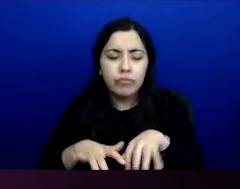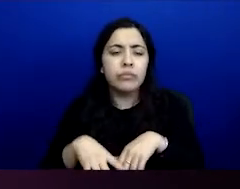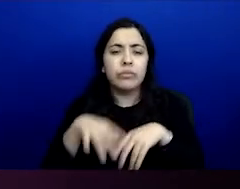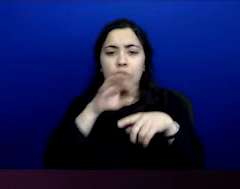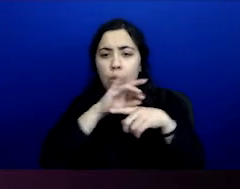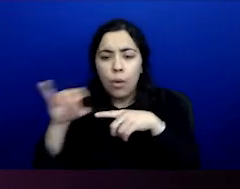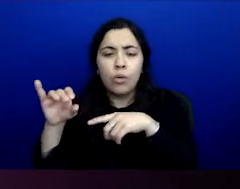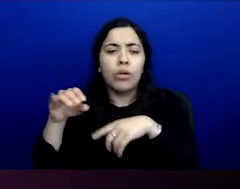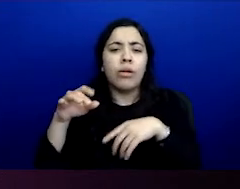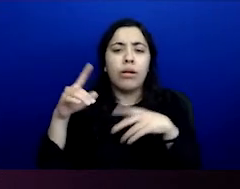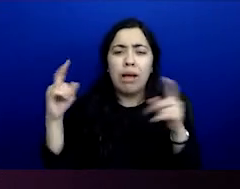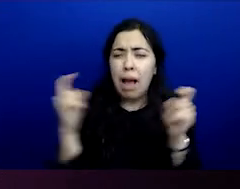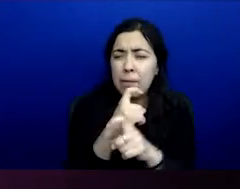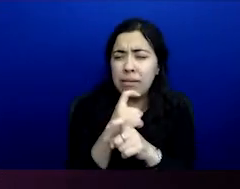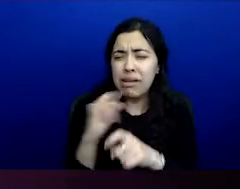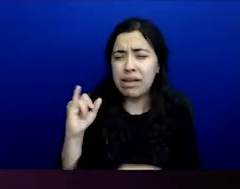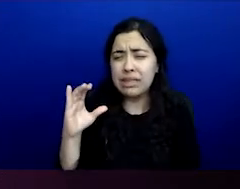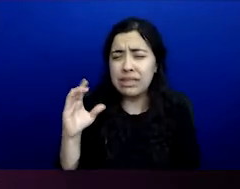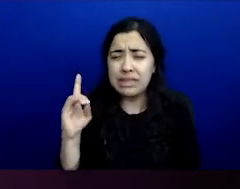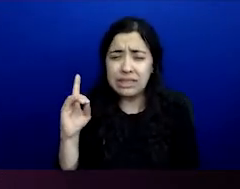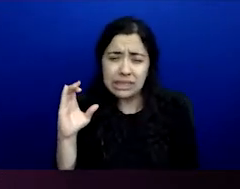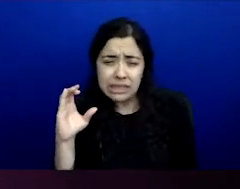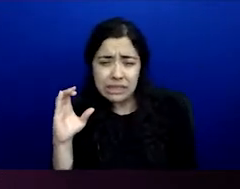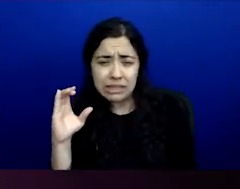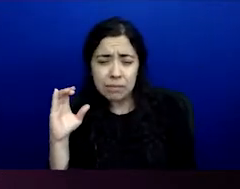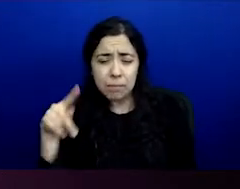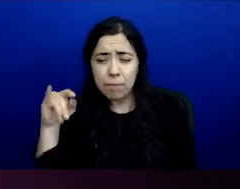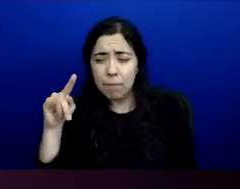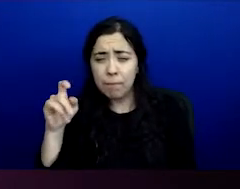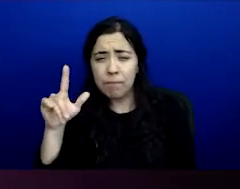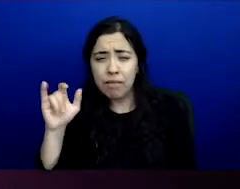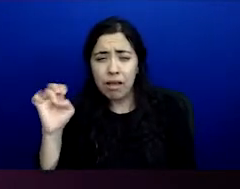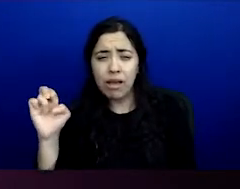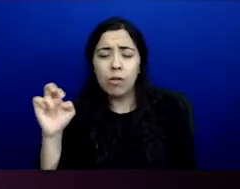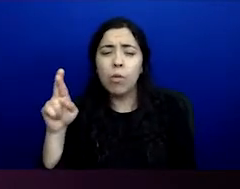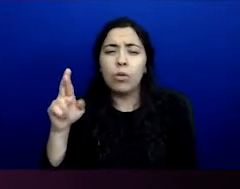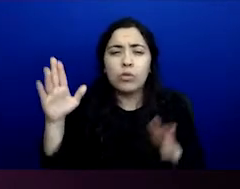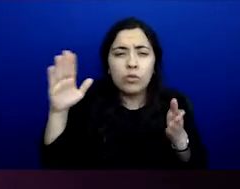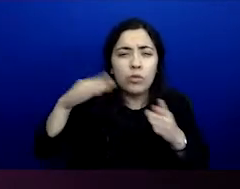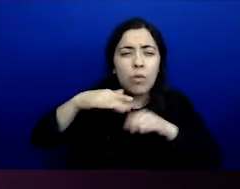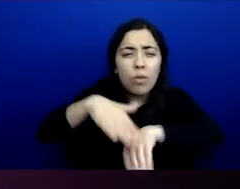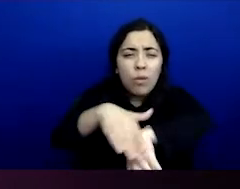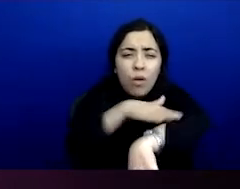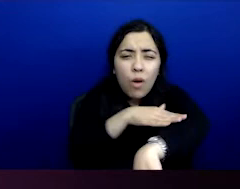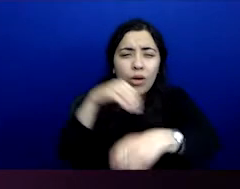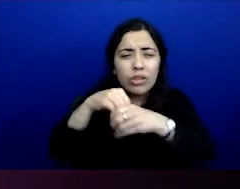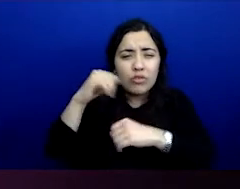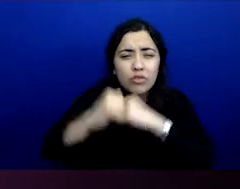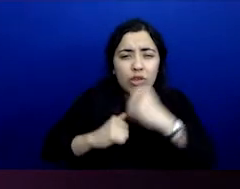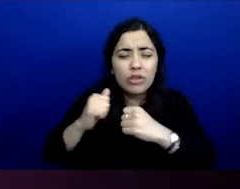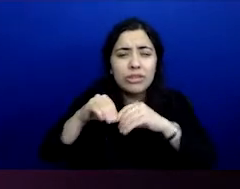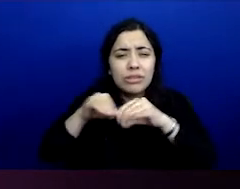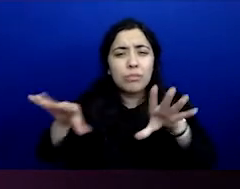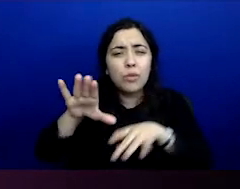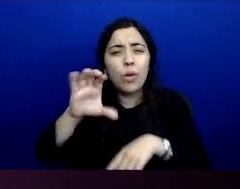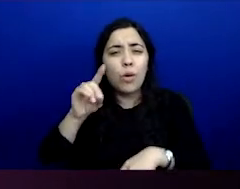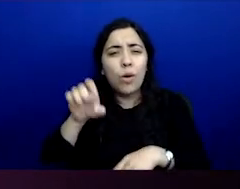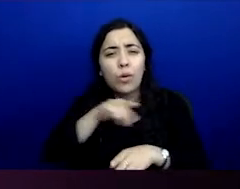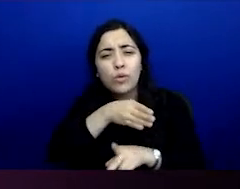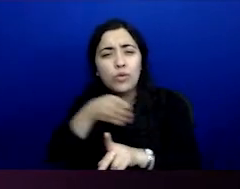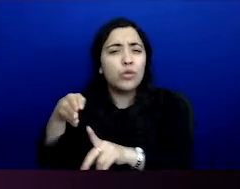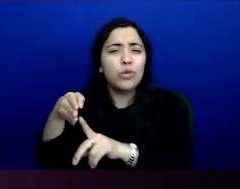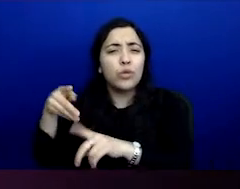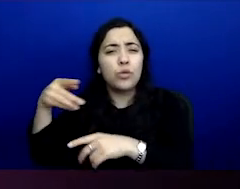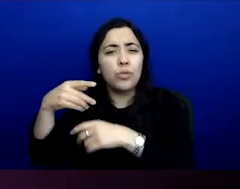complicated CI/CD pipelines or just slow infrastructure for actually getting your code to production, having these